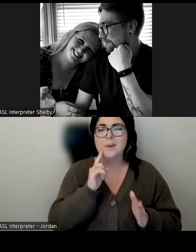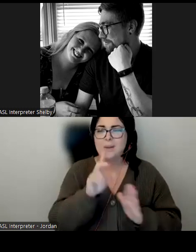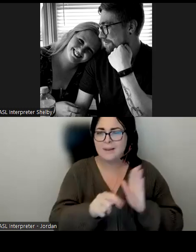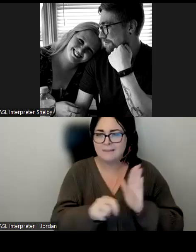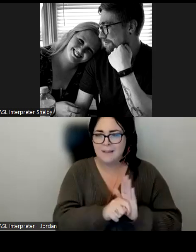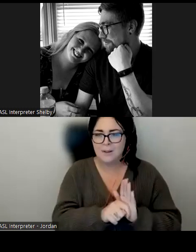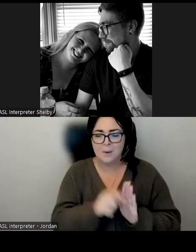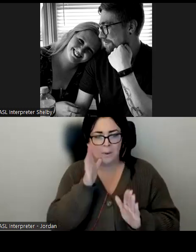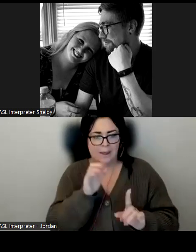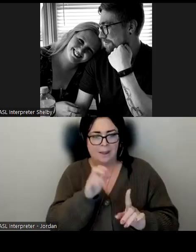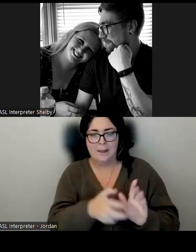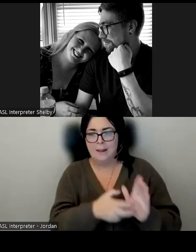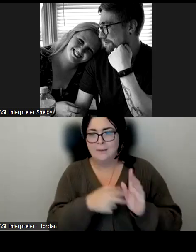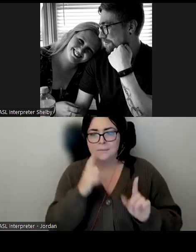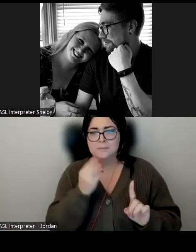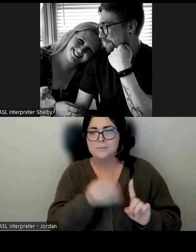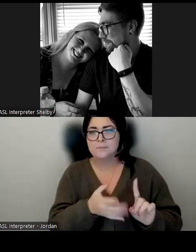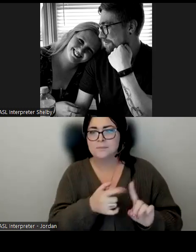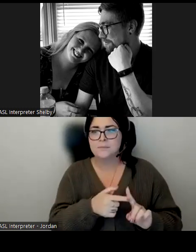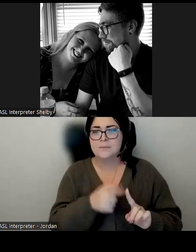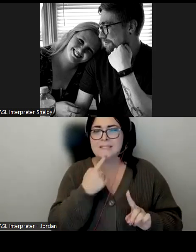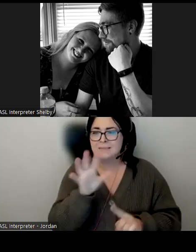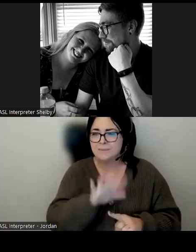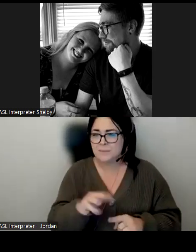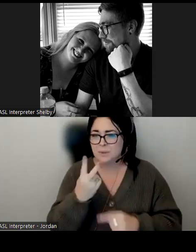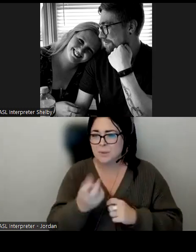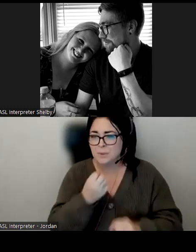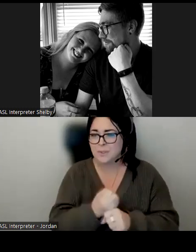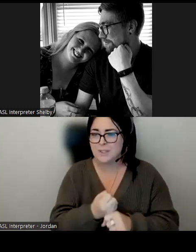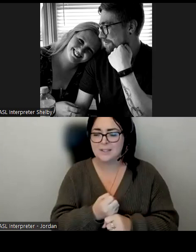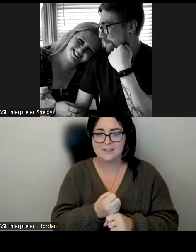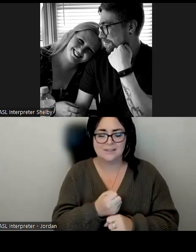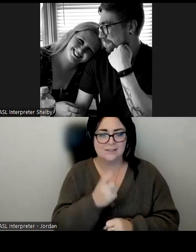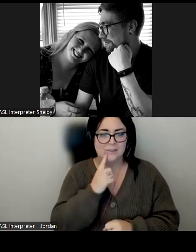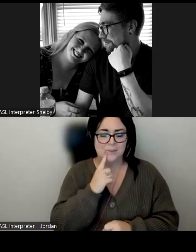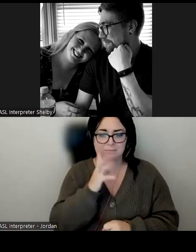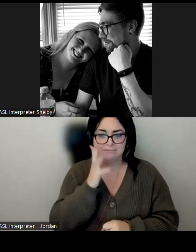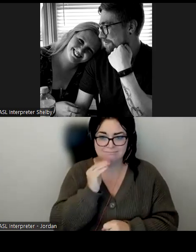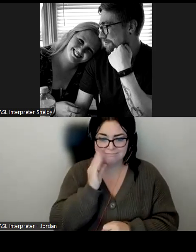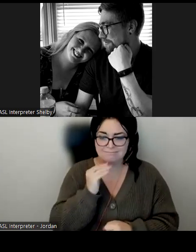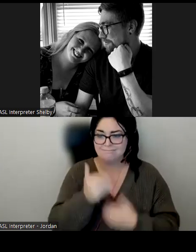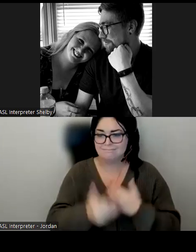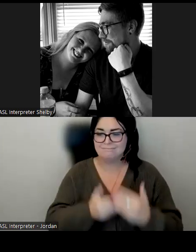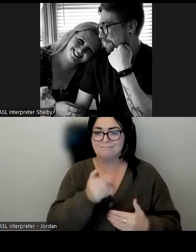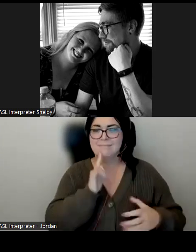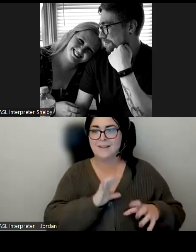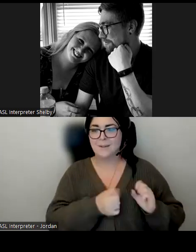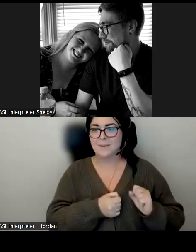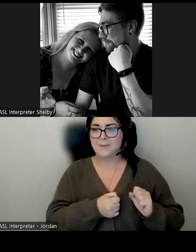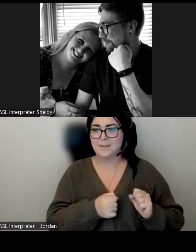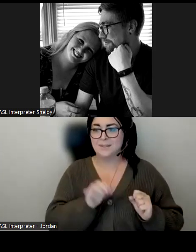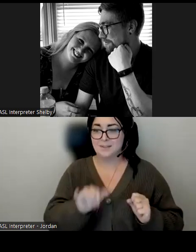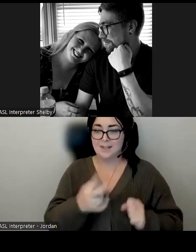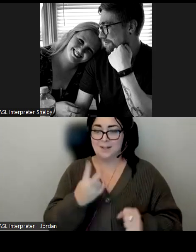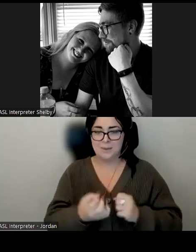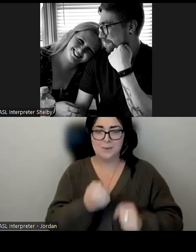about taking 2 years to adjust to the major aspects of bereavement. And so that term is